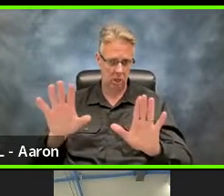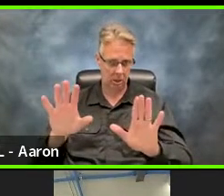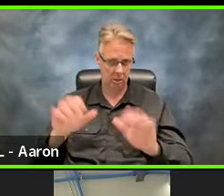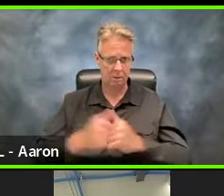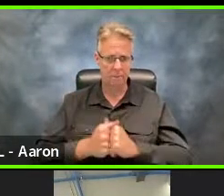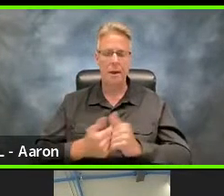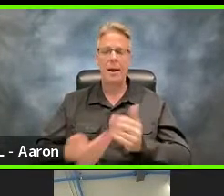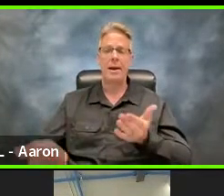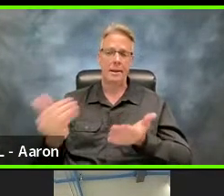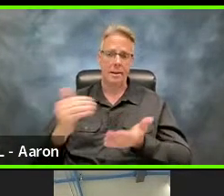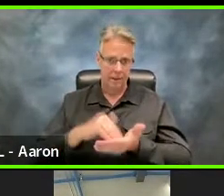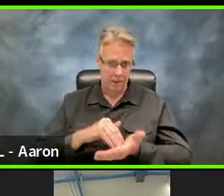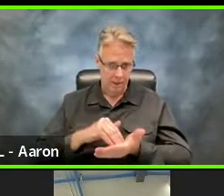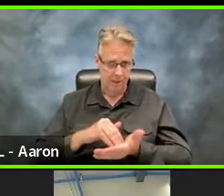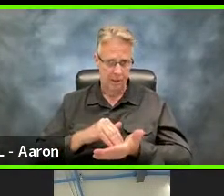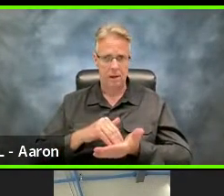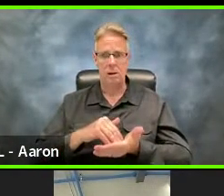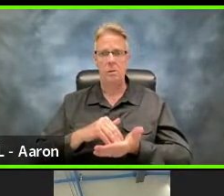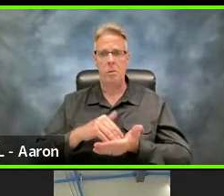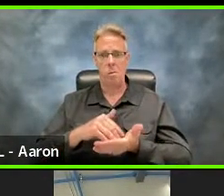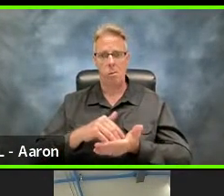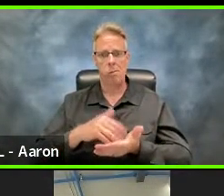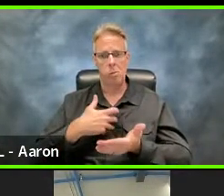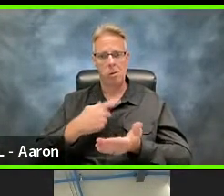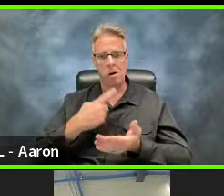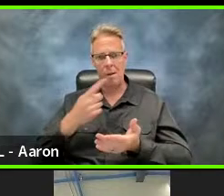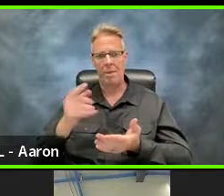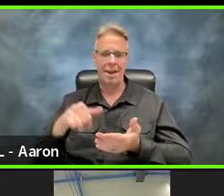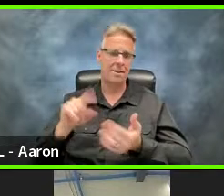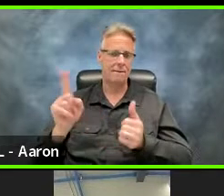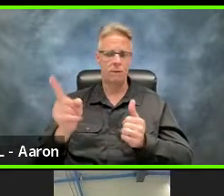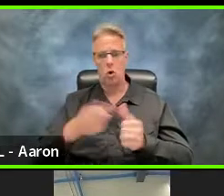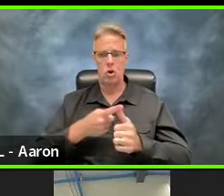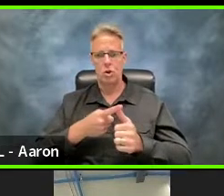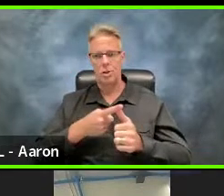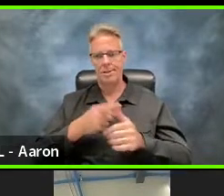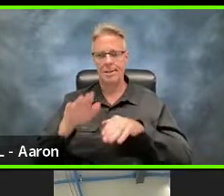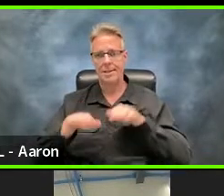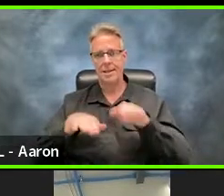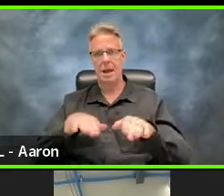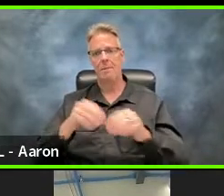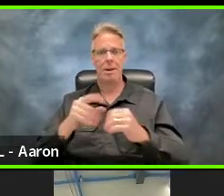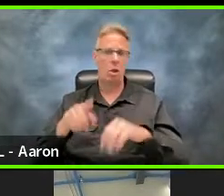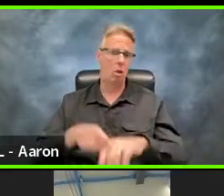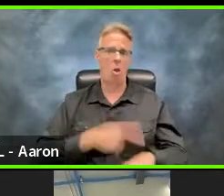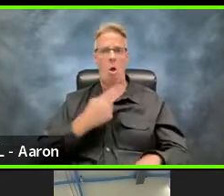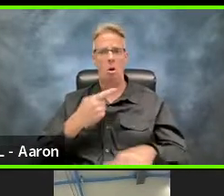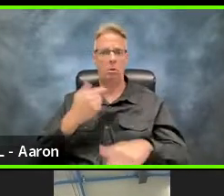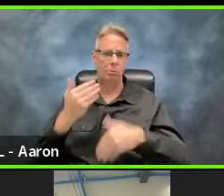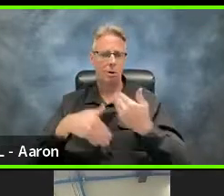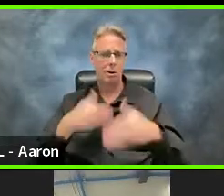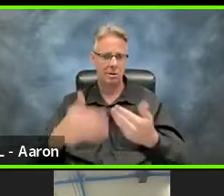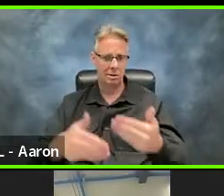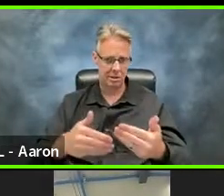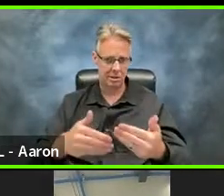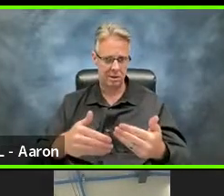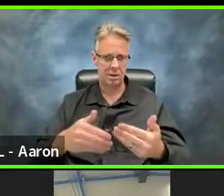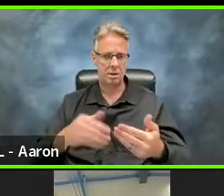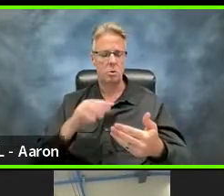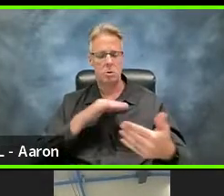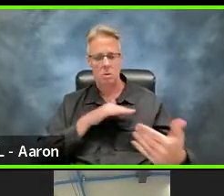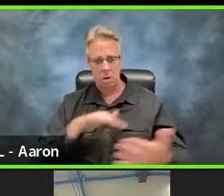once again, this is step one in a lengthy process to